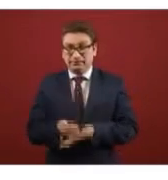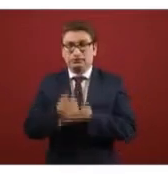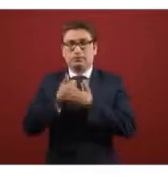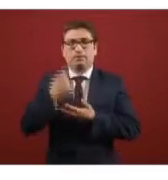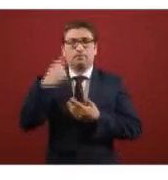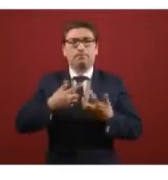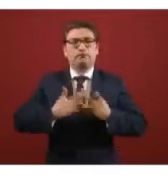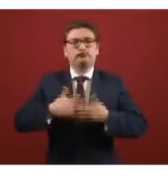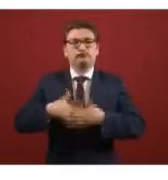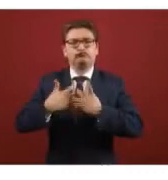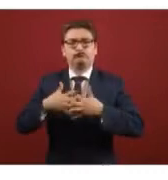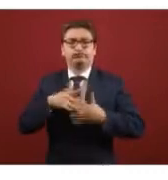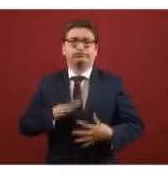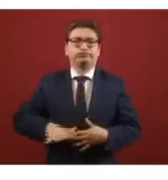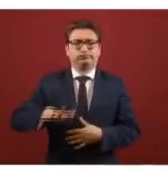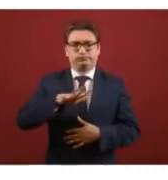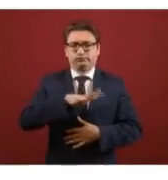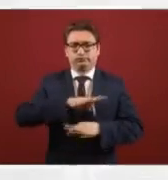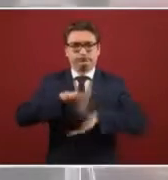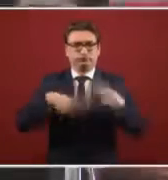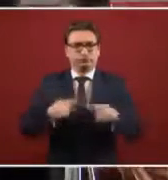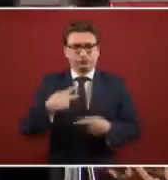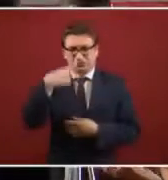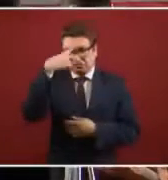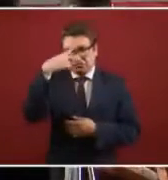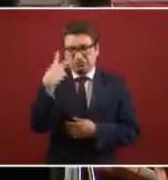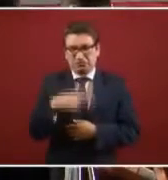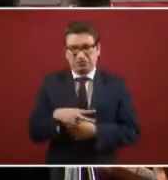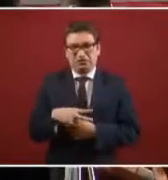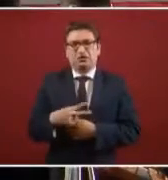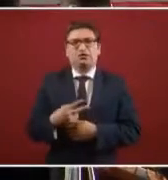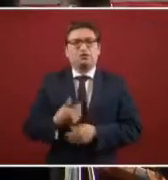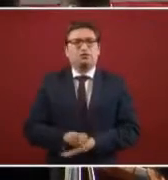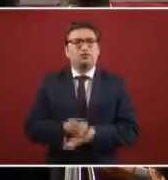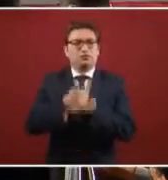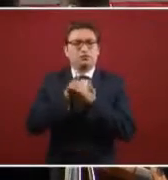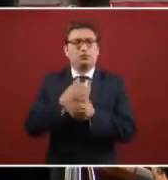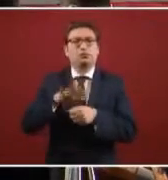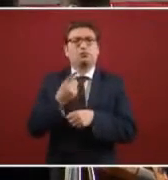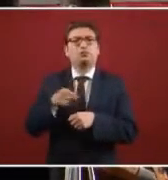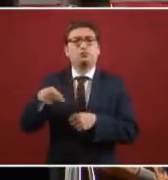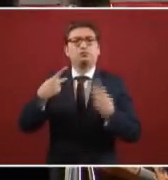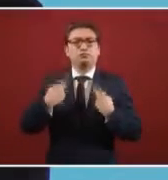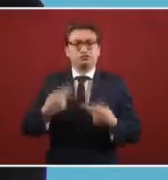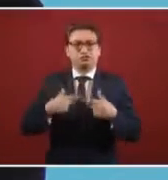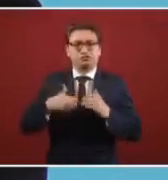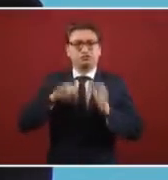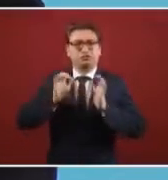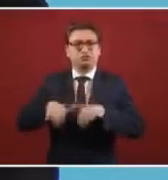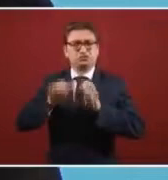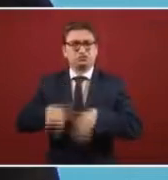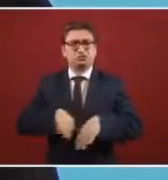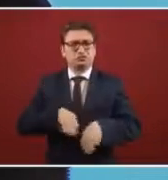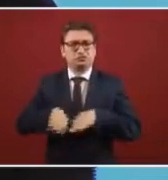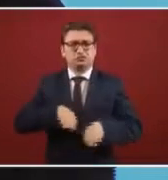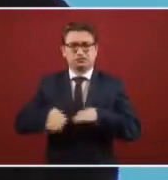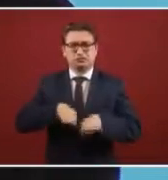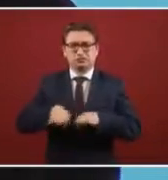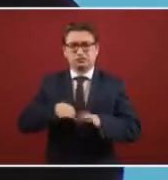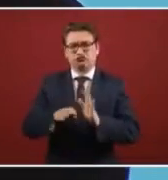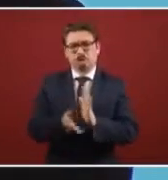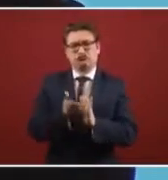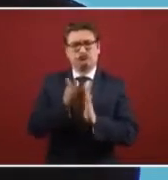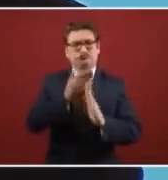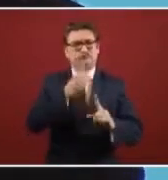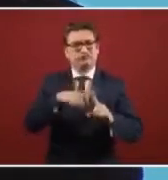industria y in la the sociedad industry mexicana and the debido al Mexican society incremento due de to the empleo increase e of jobs infraestructura. and Todo infrastructure.